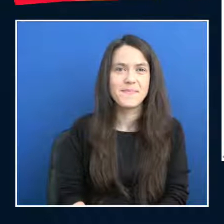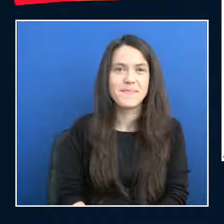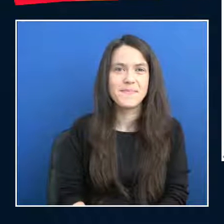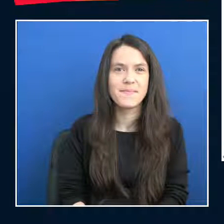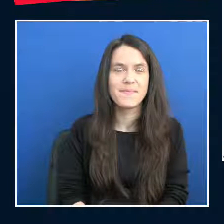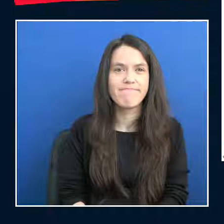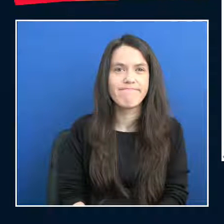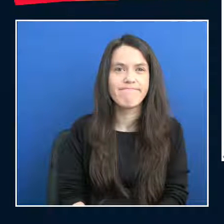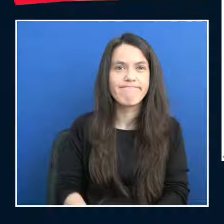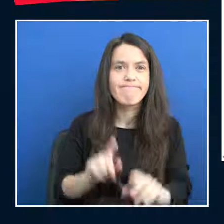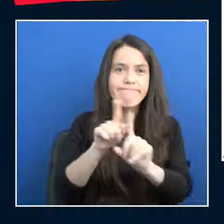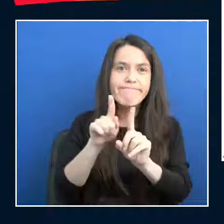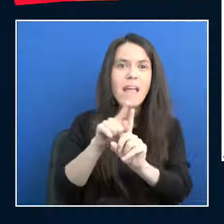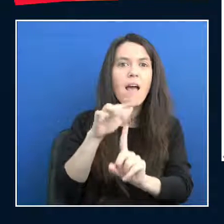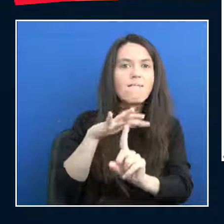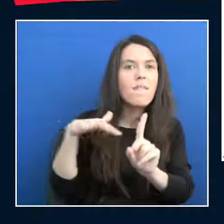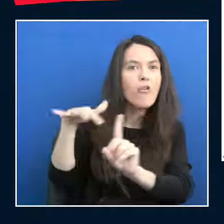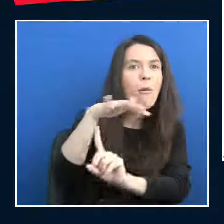environment variables.